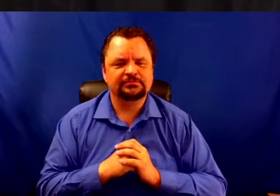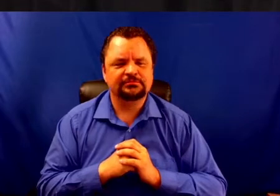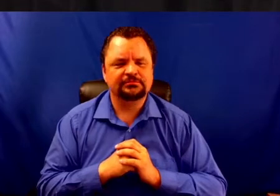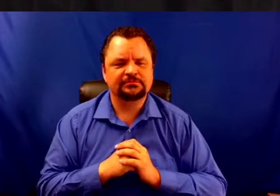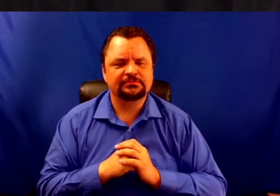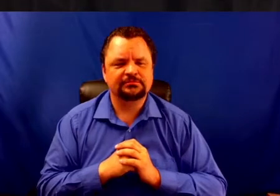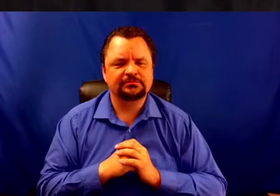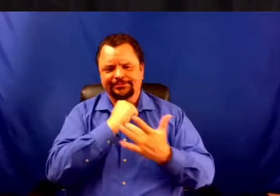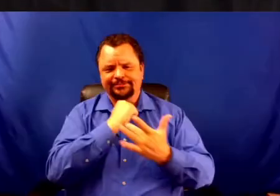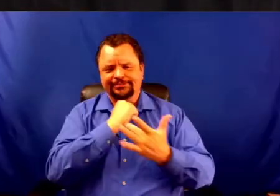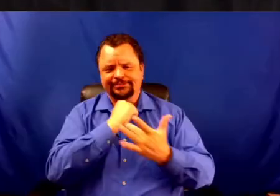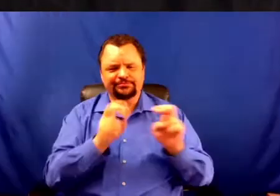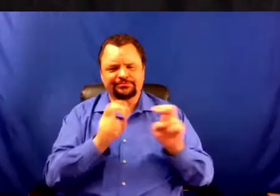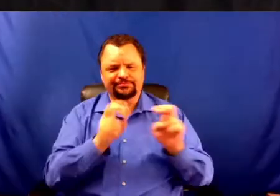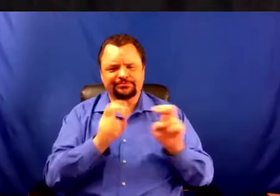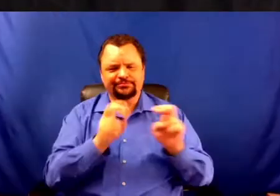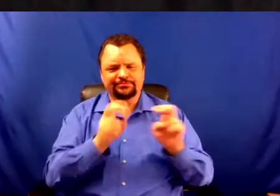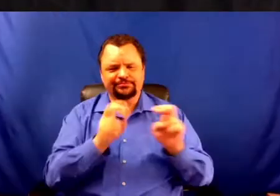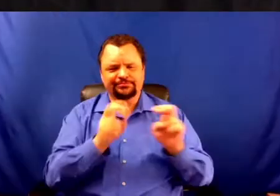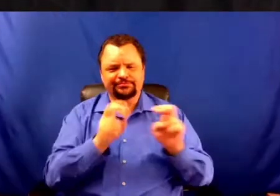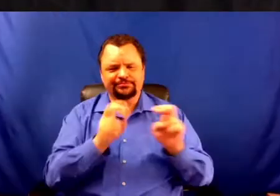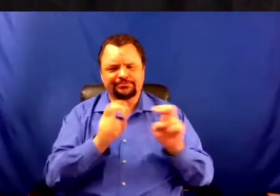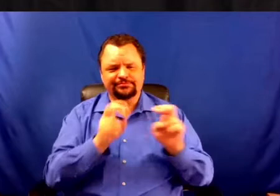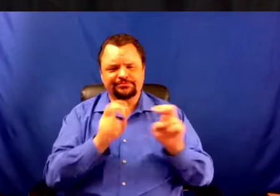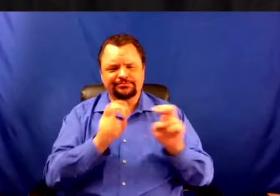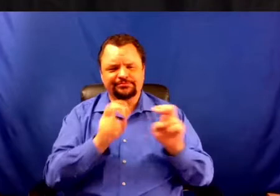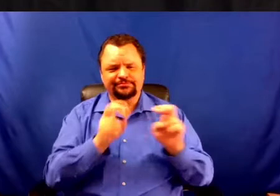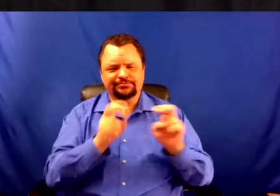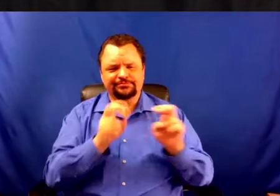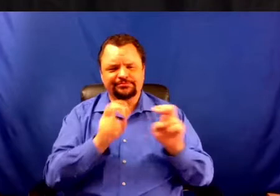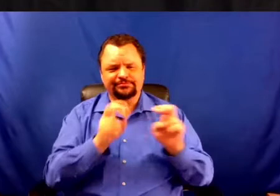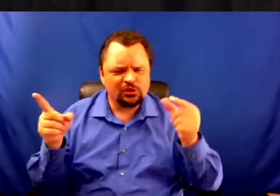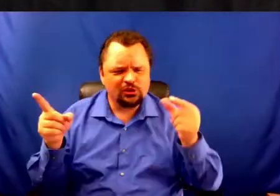Gremlins. Sorry, guys.